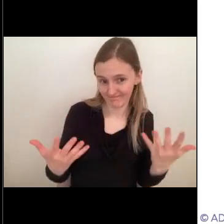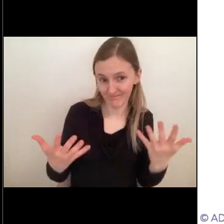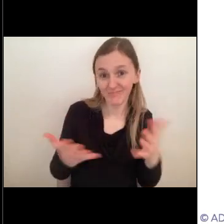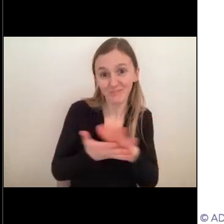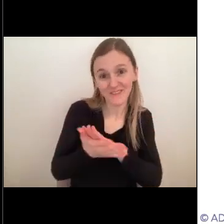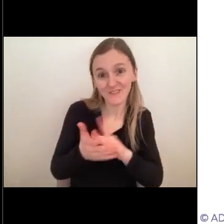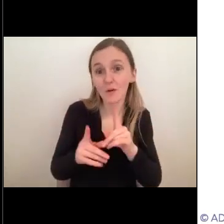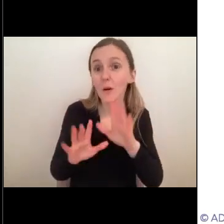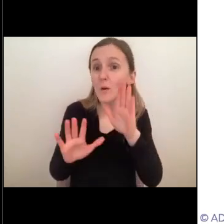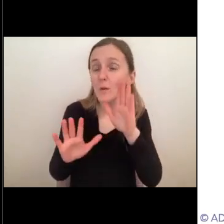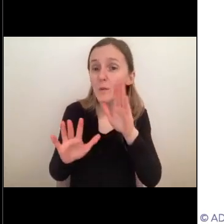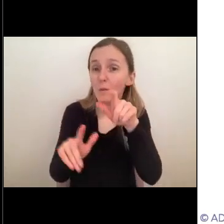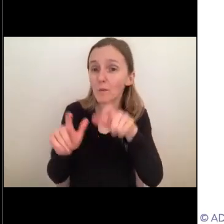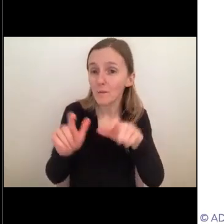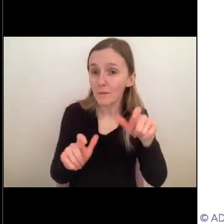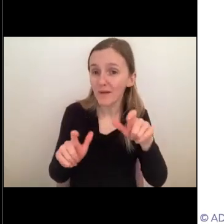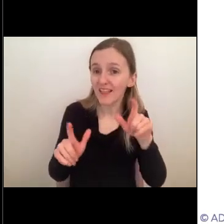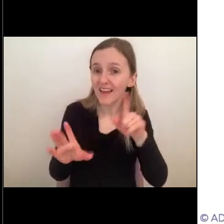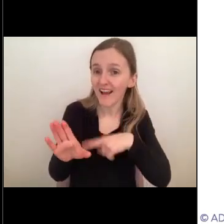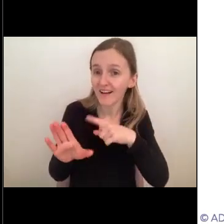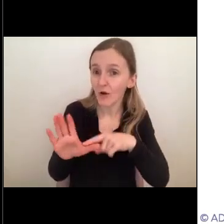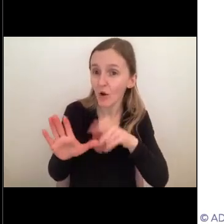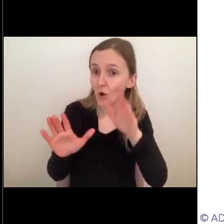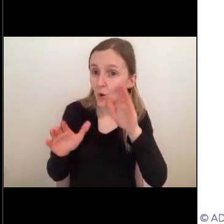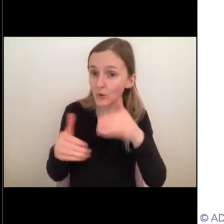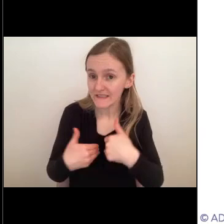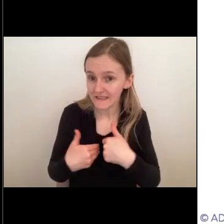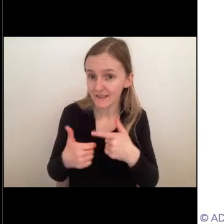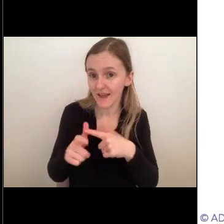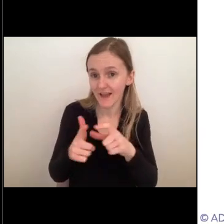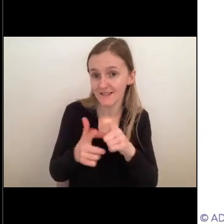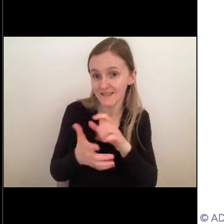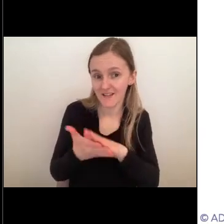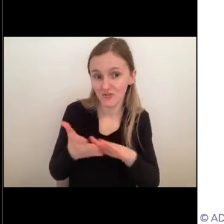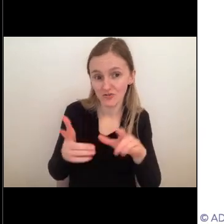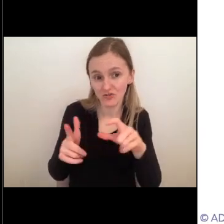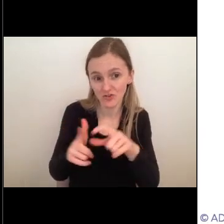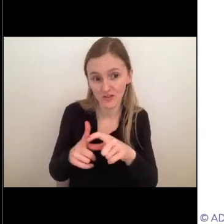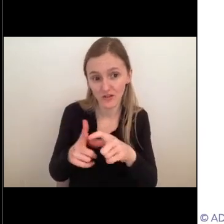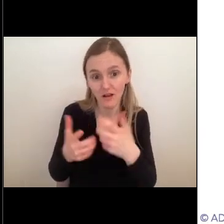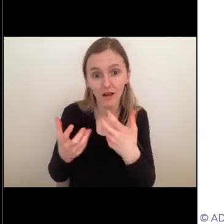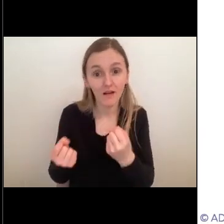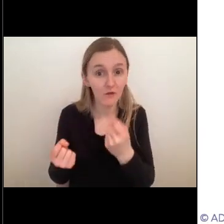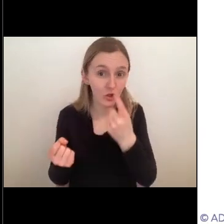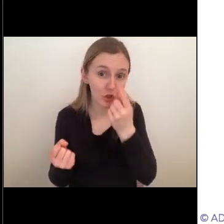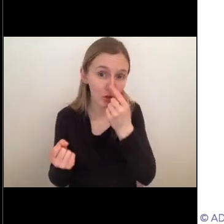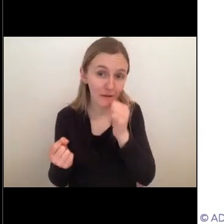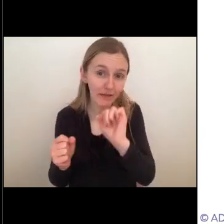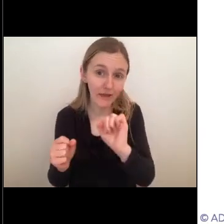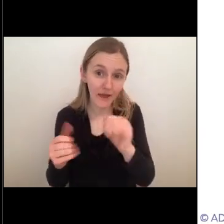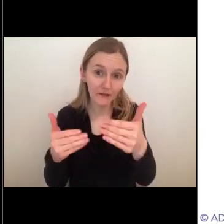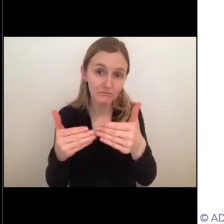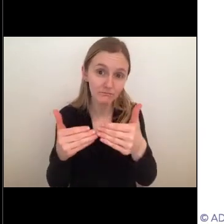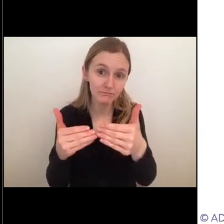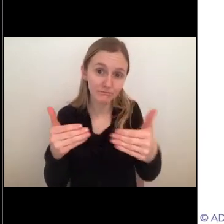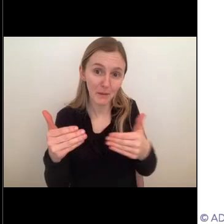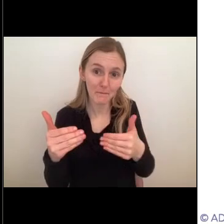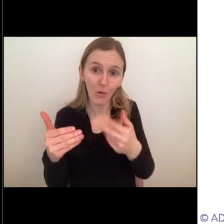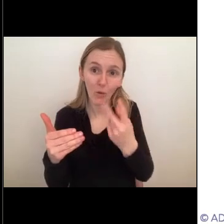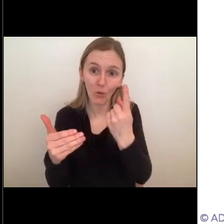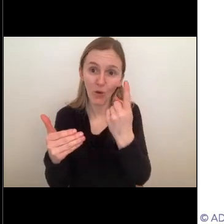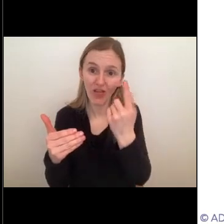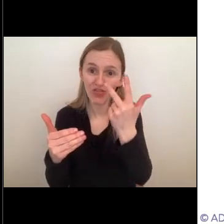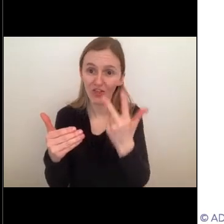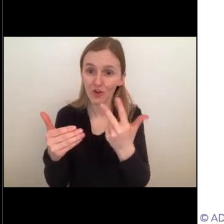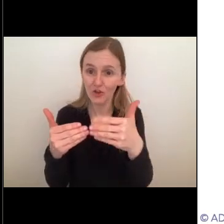autistic, or young people who have ADHD, they may well be operating up to a third behind their peers in